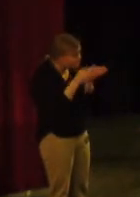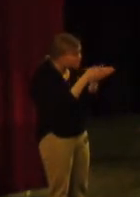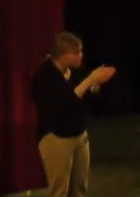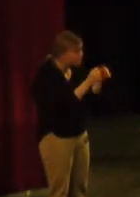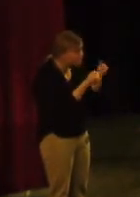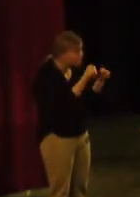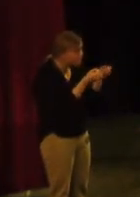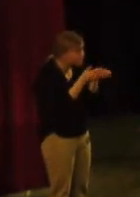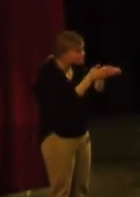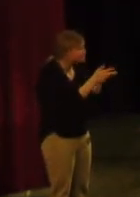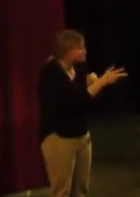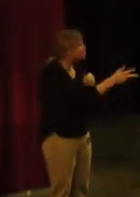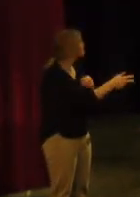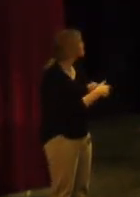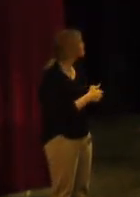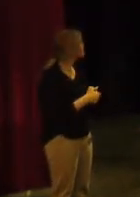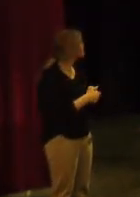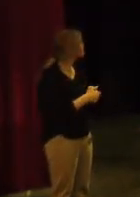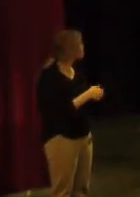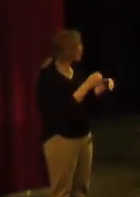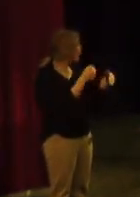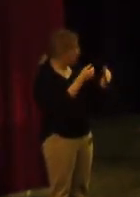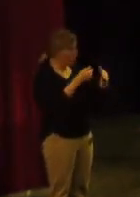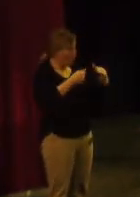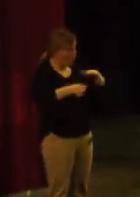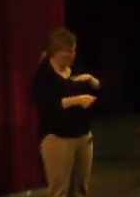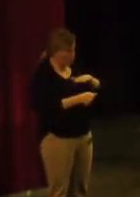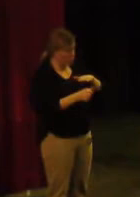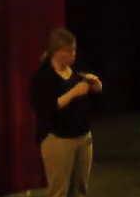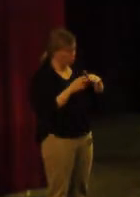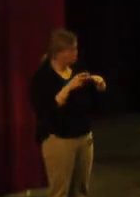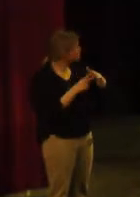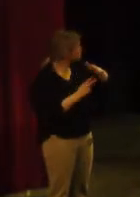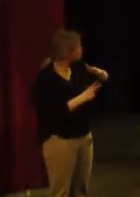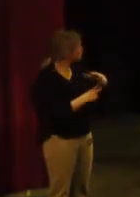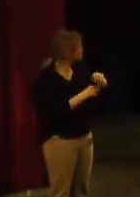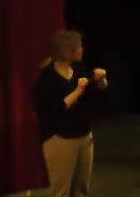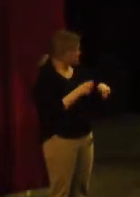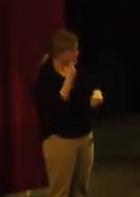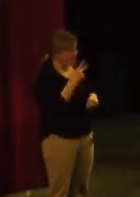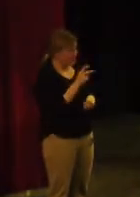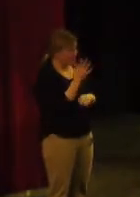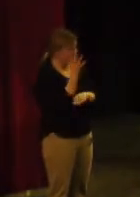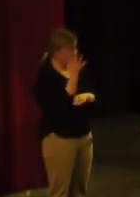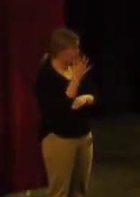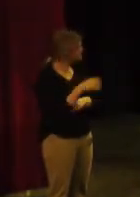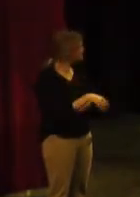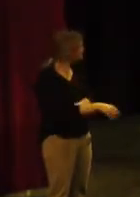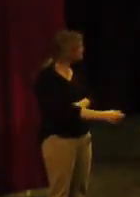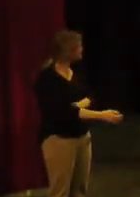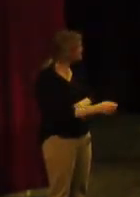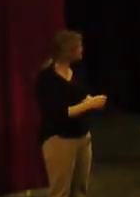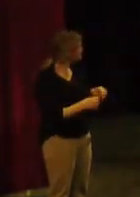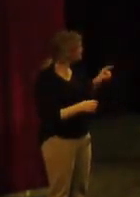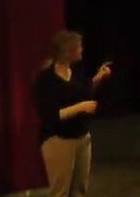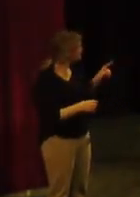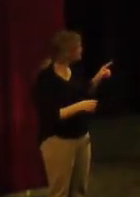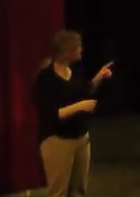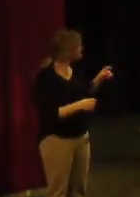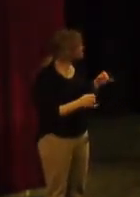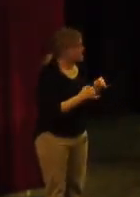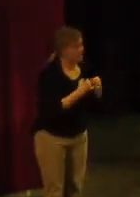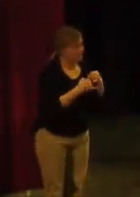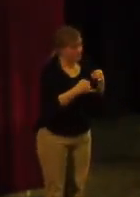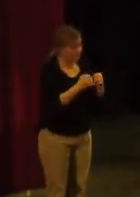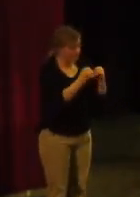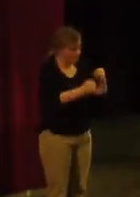side. This is underneath that, so some nice little palm trees there. This is Avenida Cesar Chavez right here, which runs right along the border